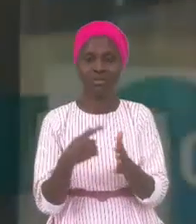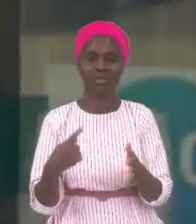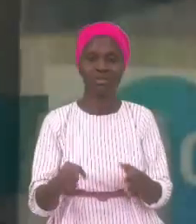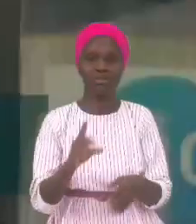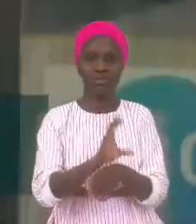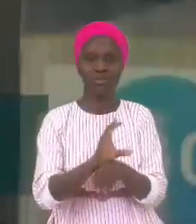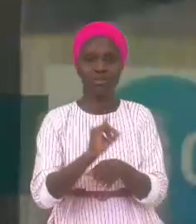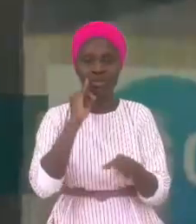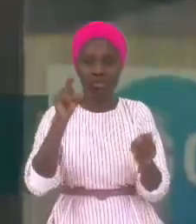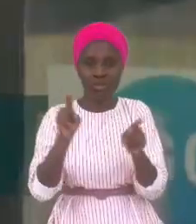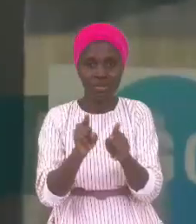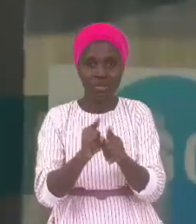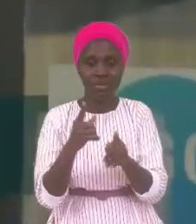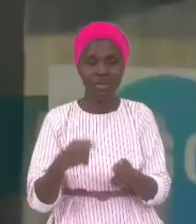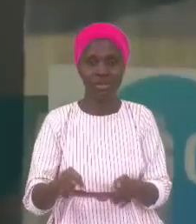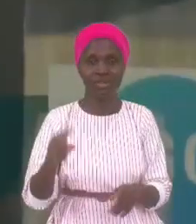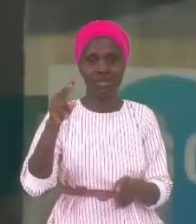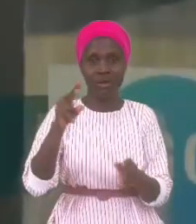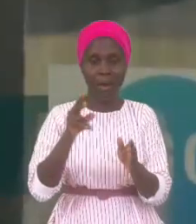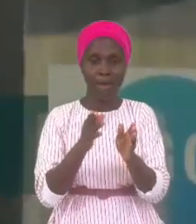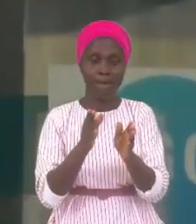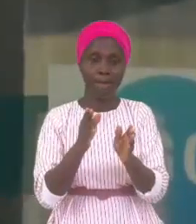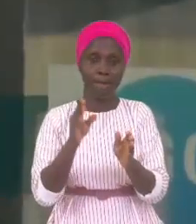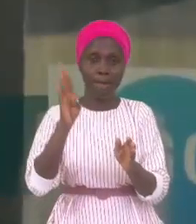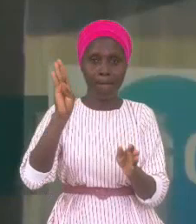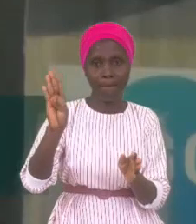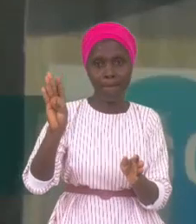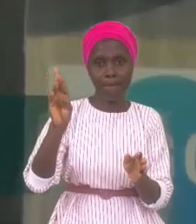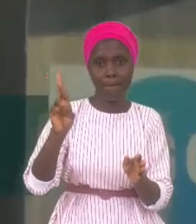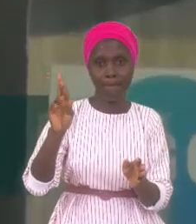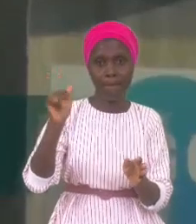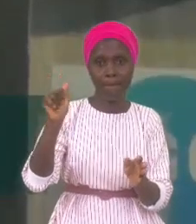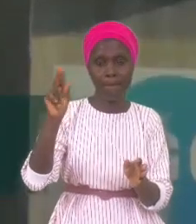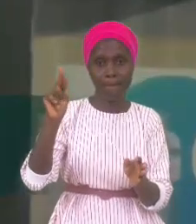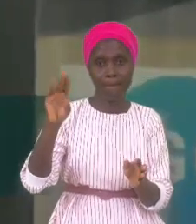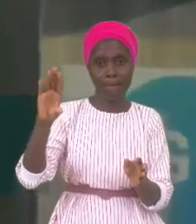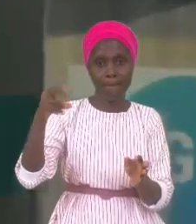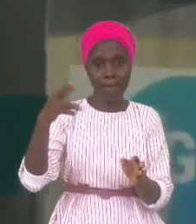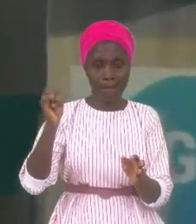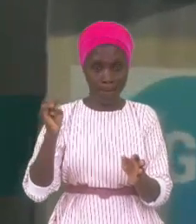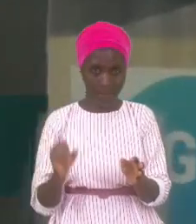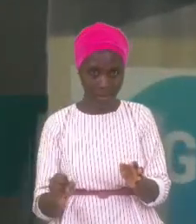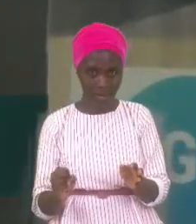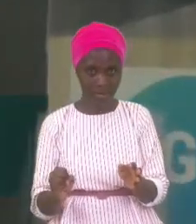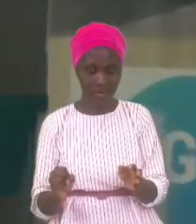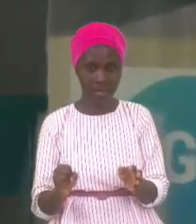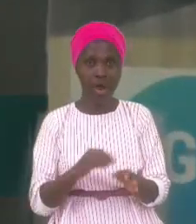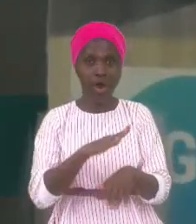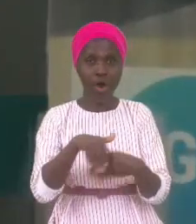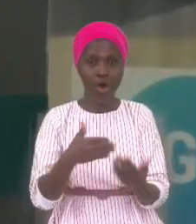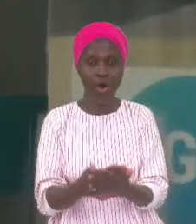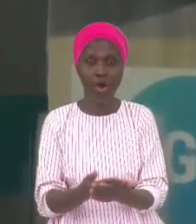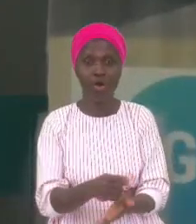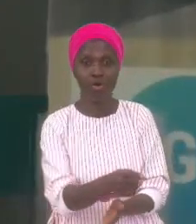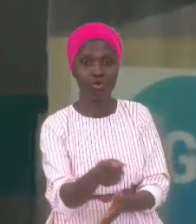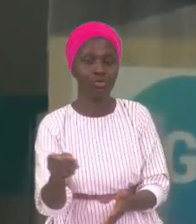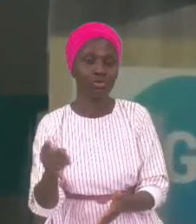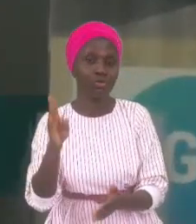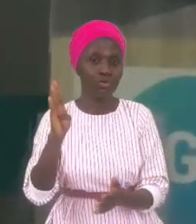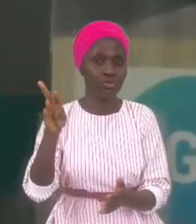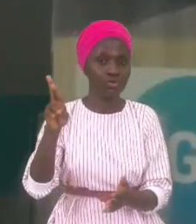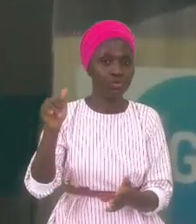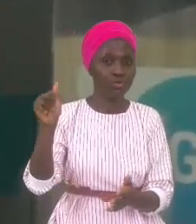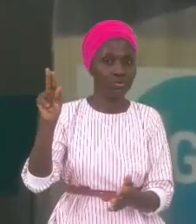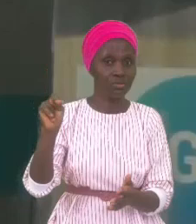all those branches, they are in me, so that I can supply the grace, I can supply the